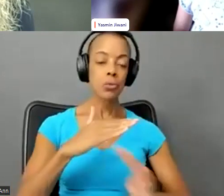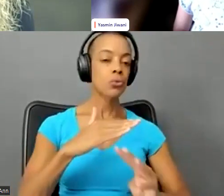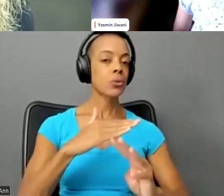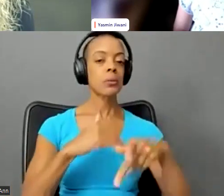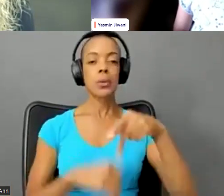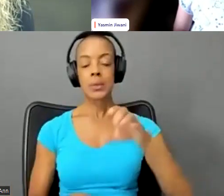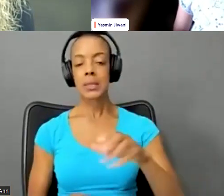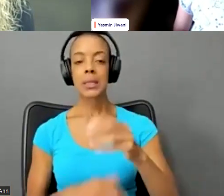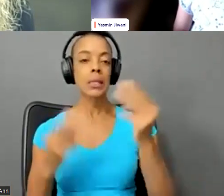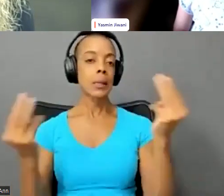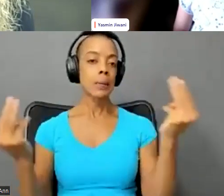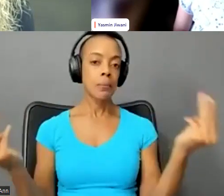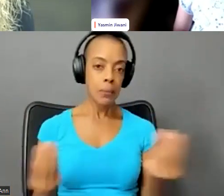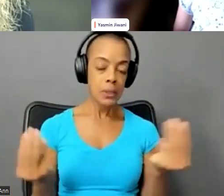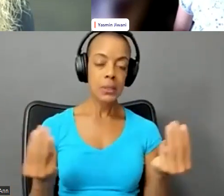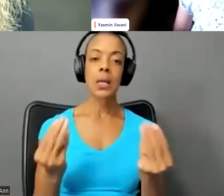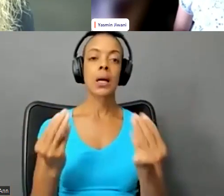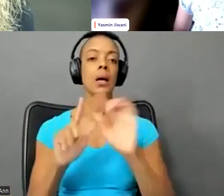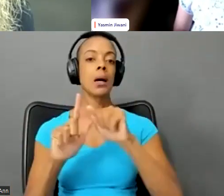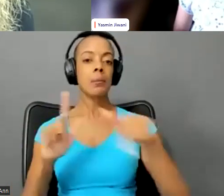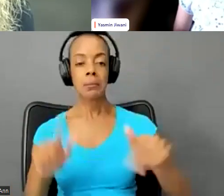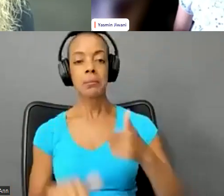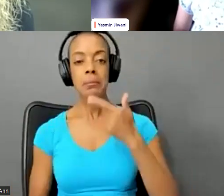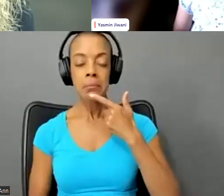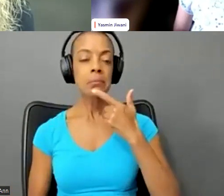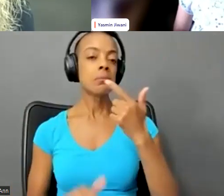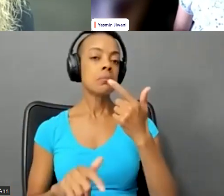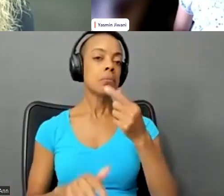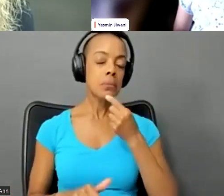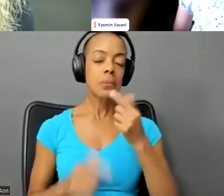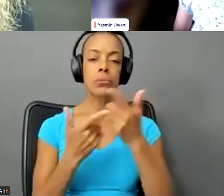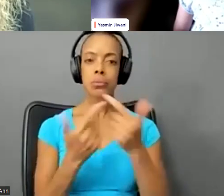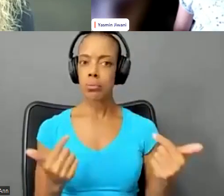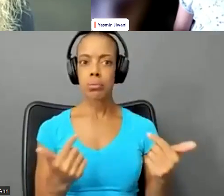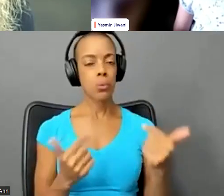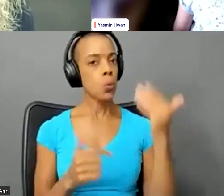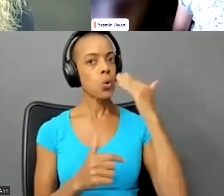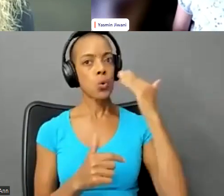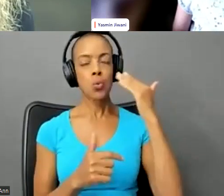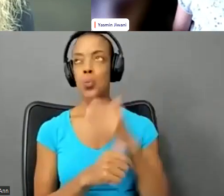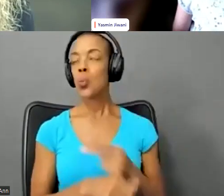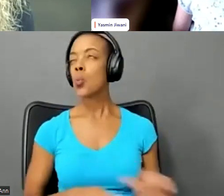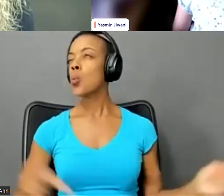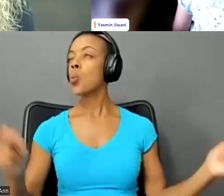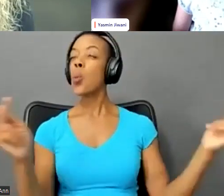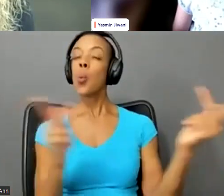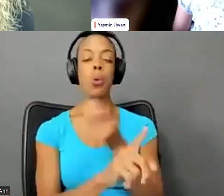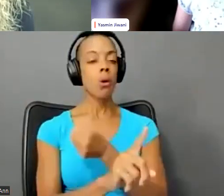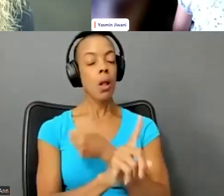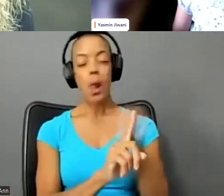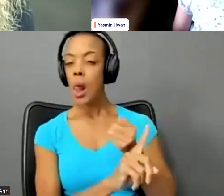women, LGBTQ, we know that they are being egregiously assaulted on social media every